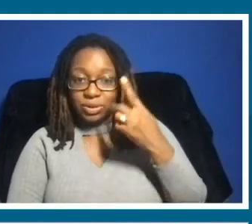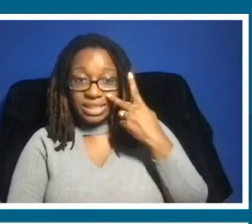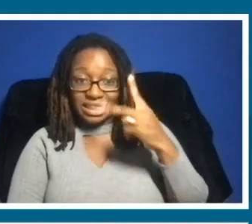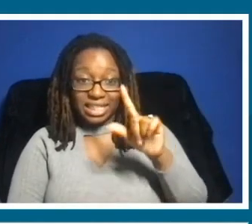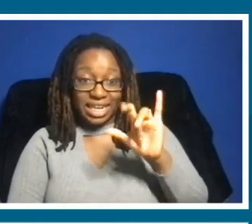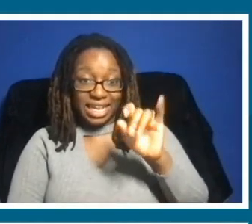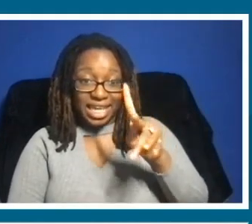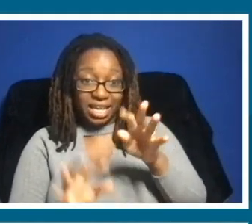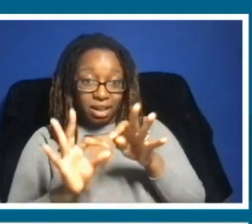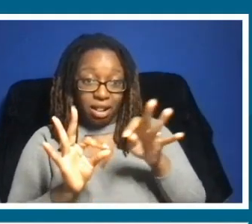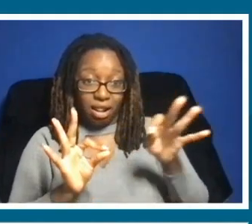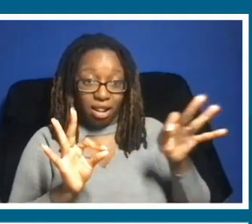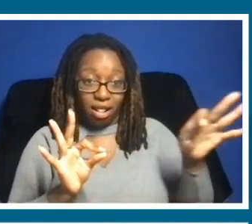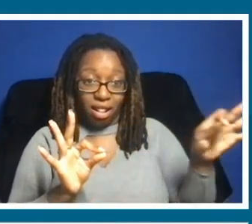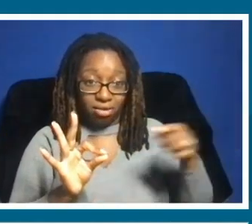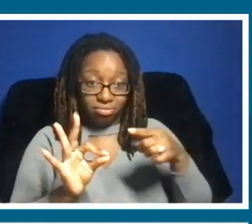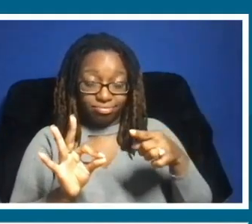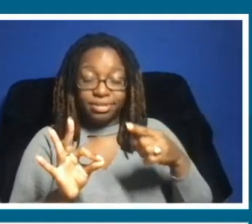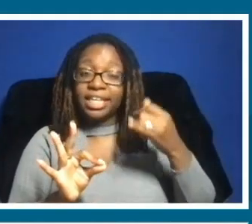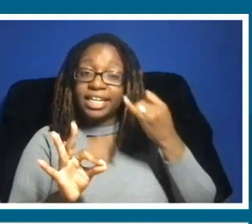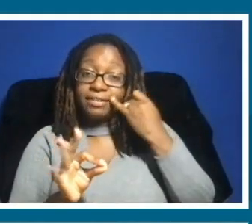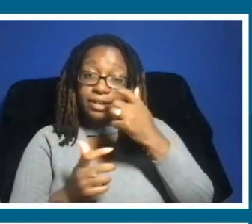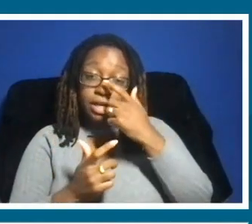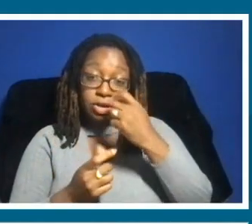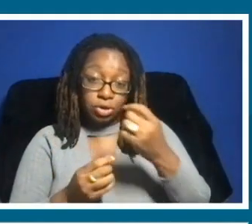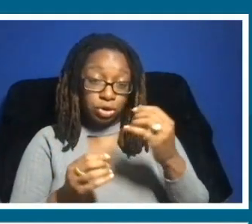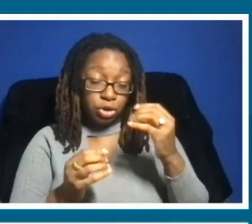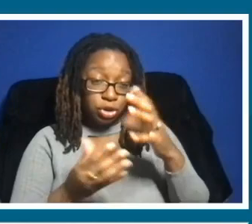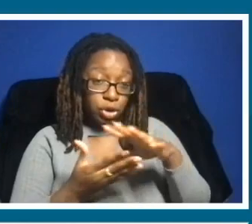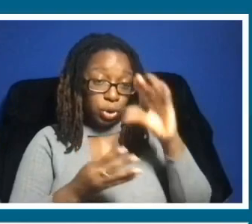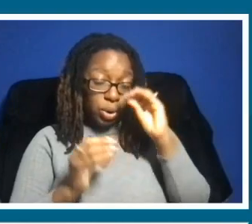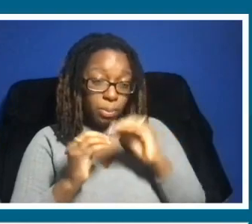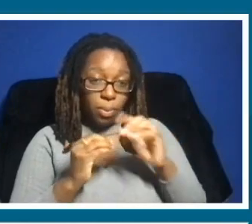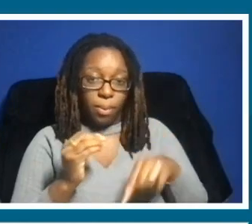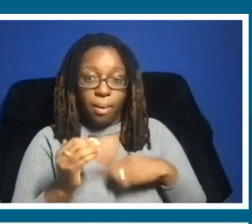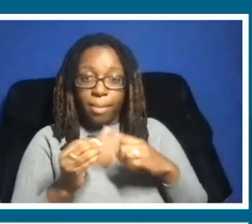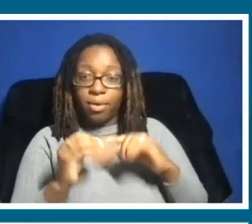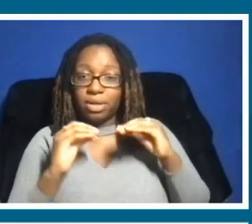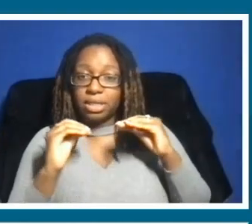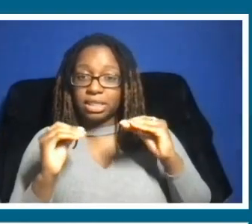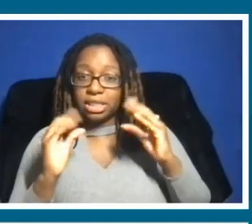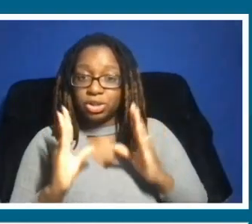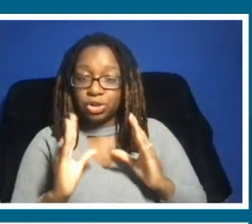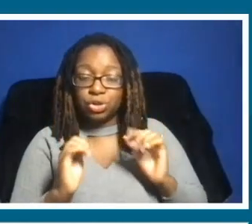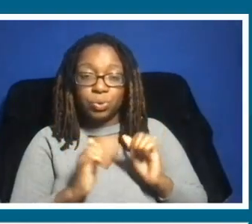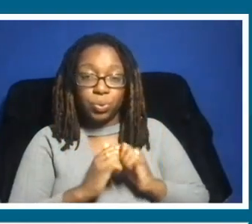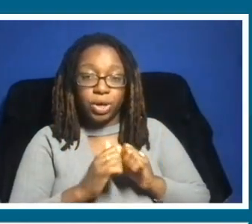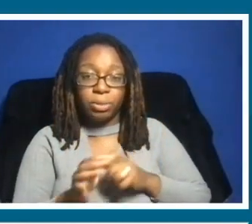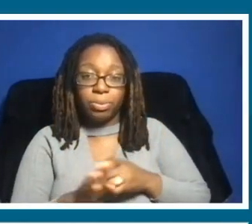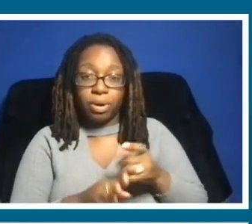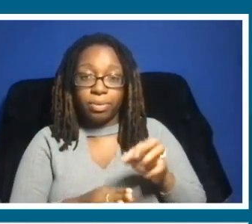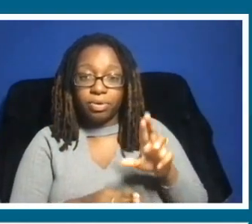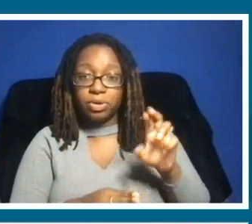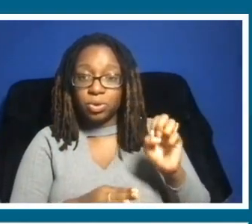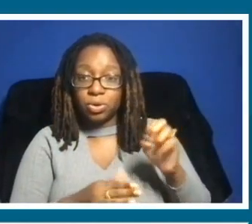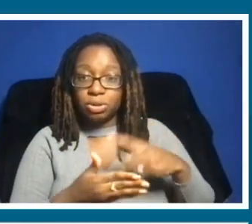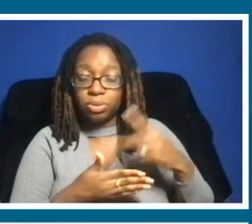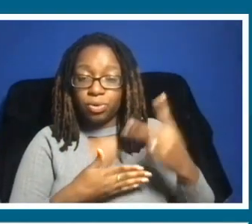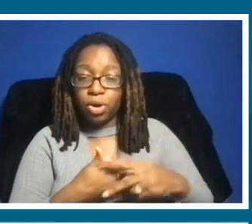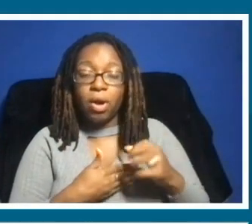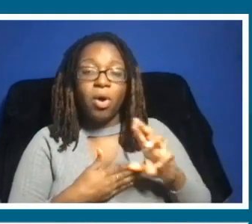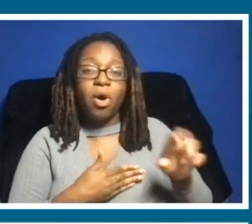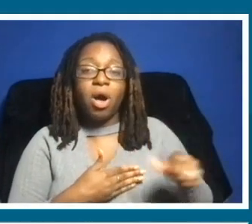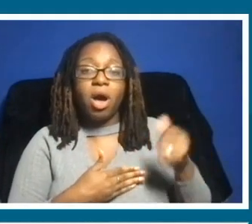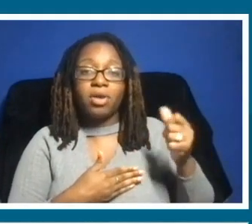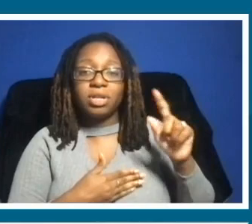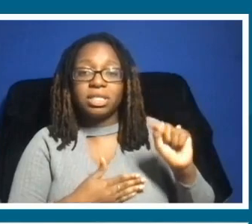are interested in learning more about the Teaching with Primary Sources program and or different TPS programs that might